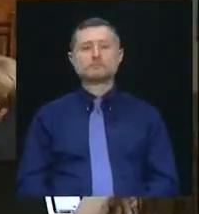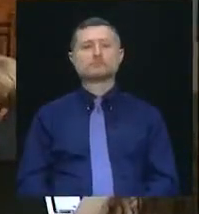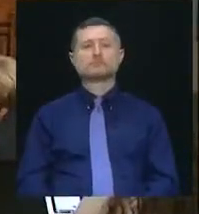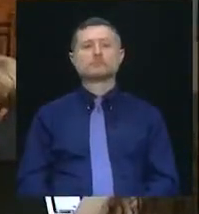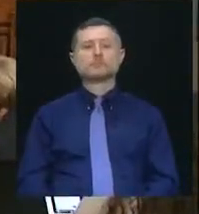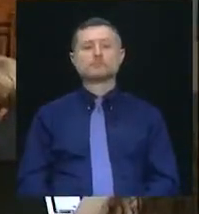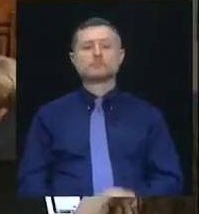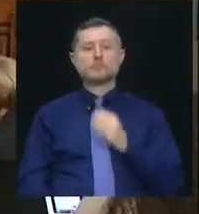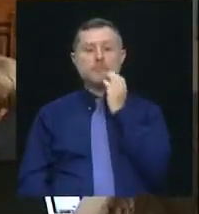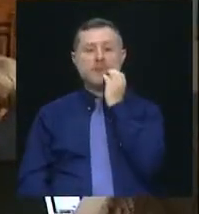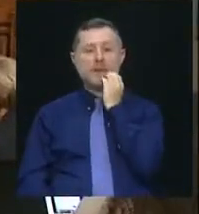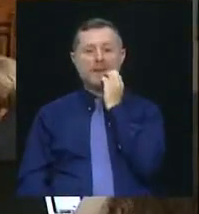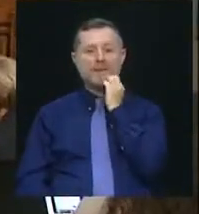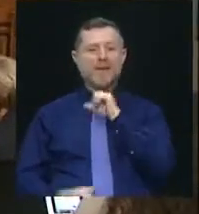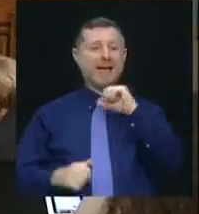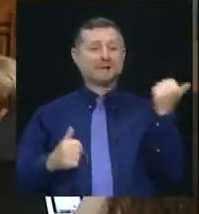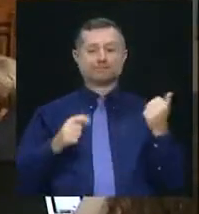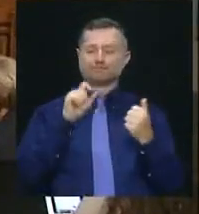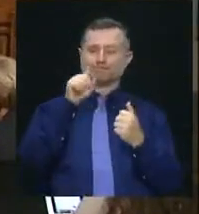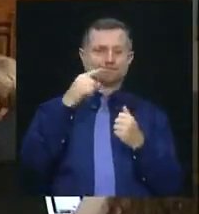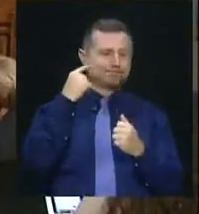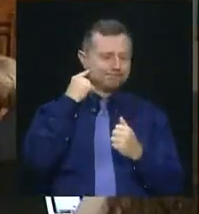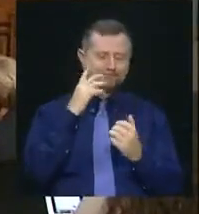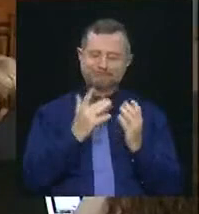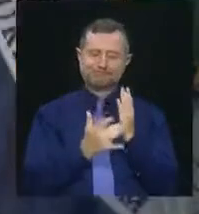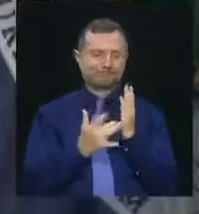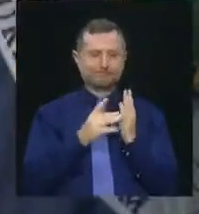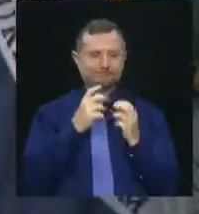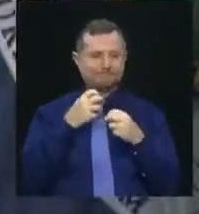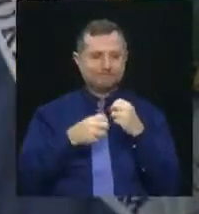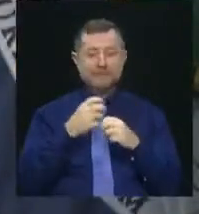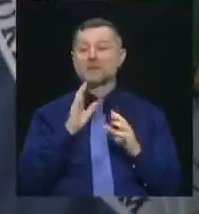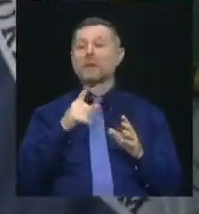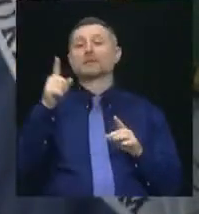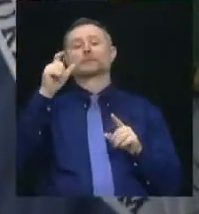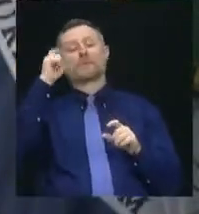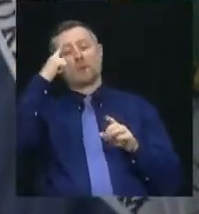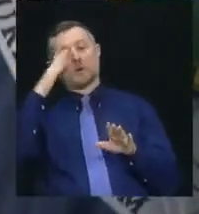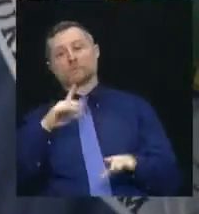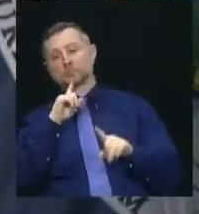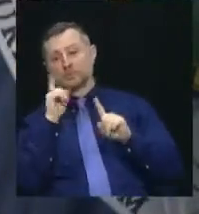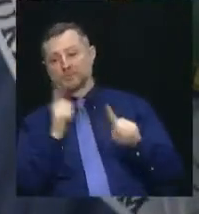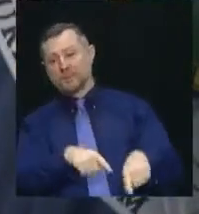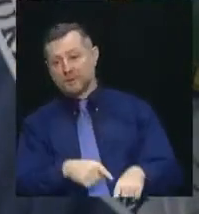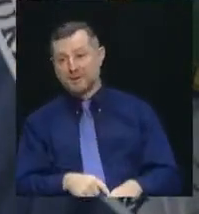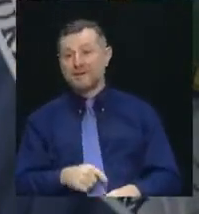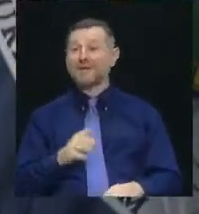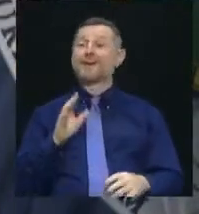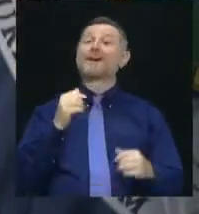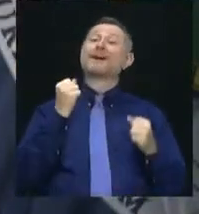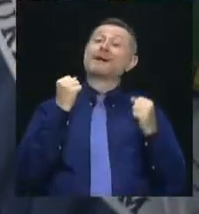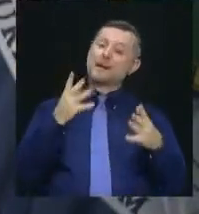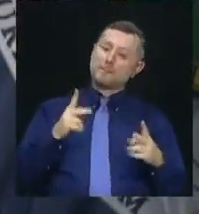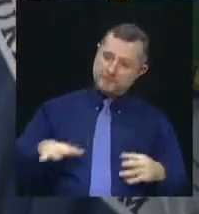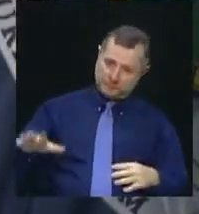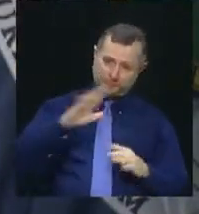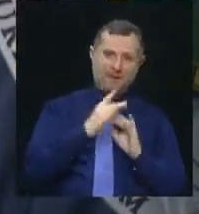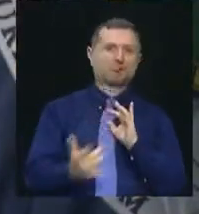weeks? And do you have any thoughts on who that might be? Certainly a lot of people have reached out to me. It's going